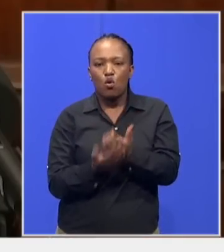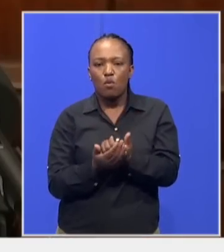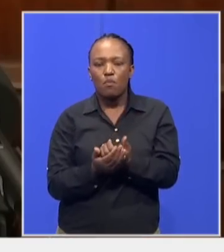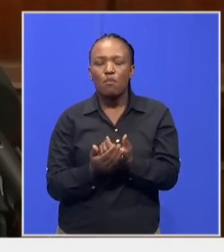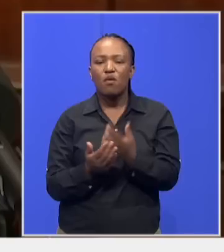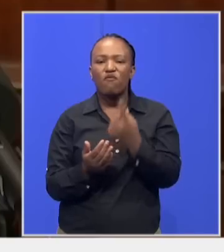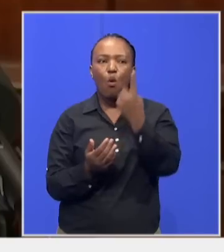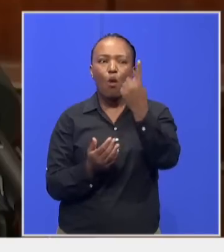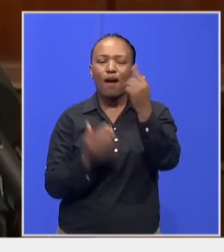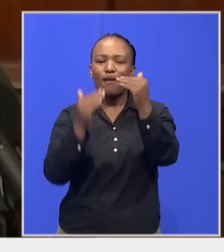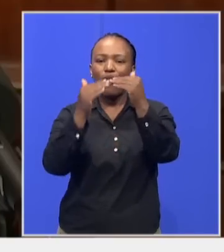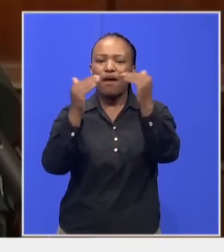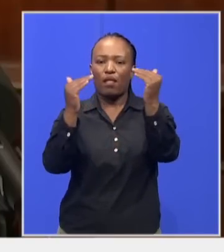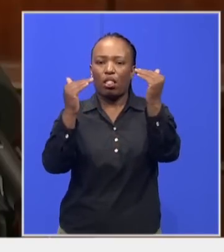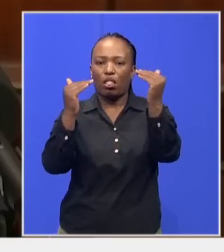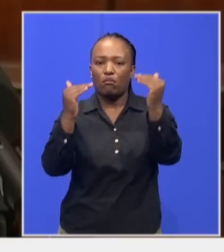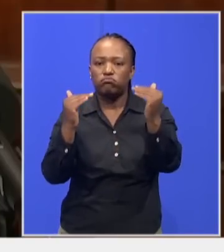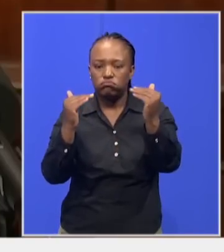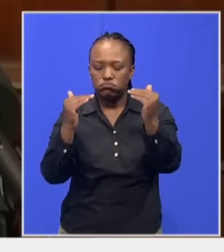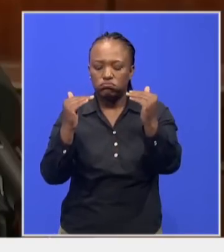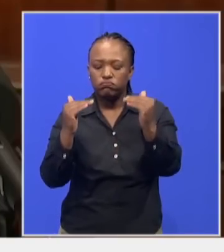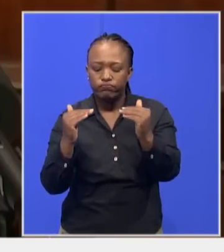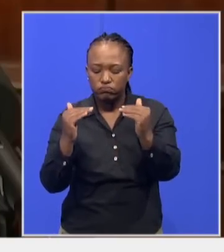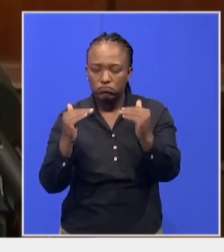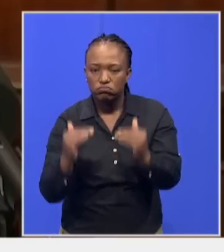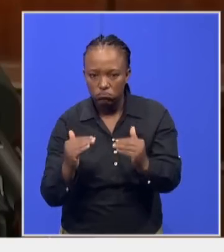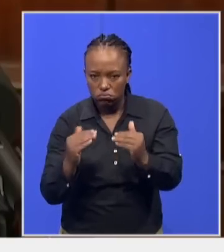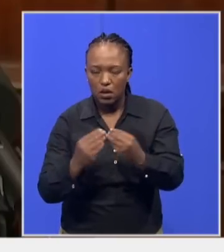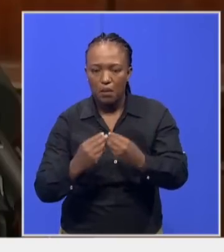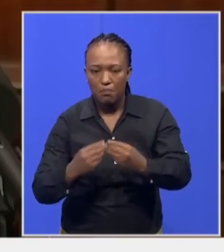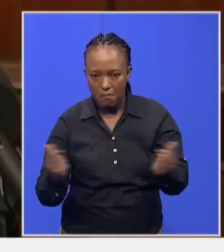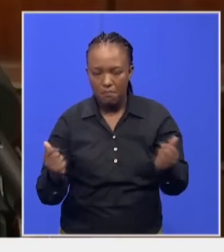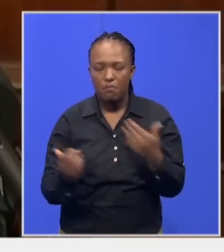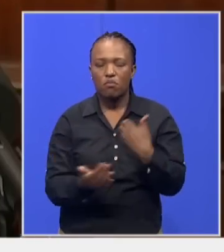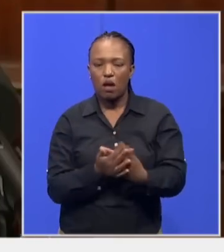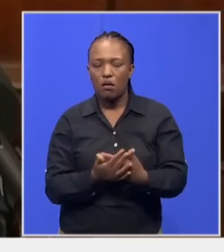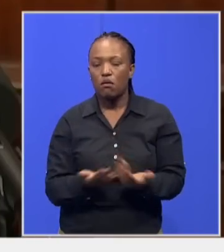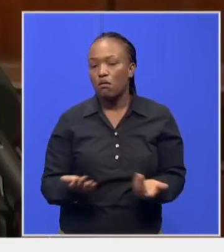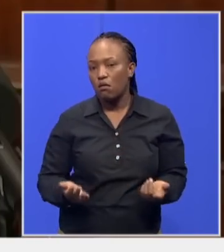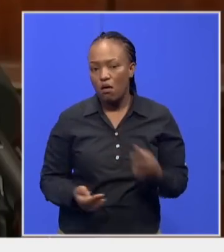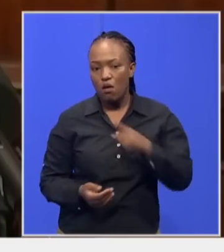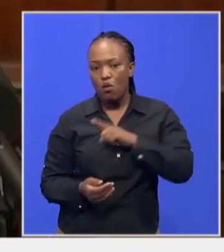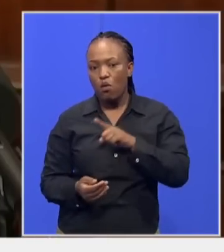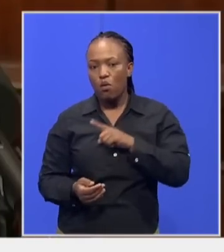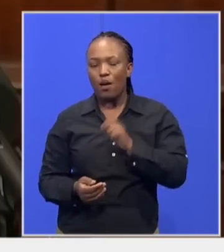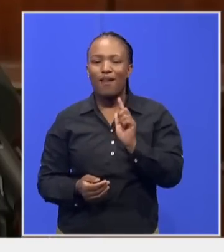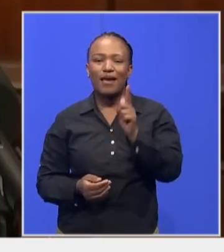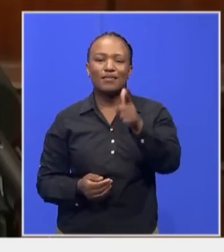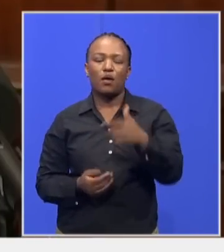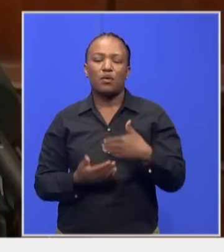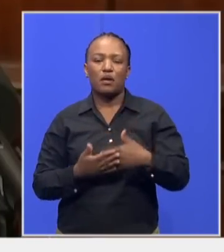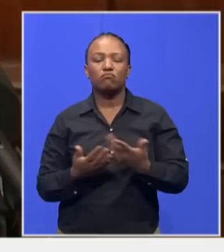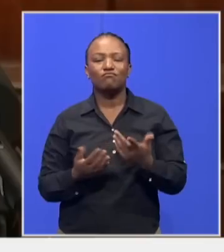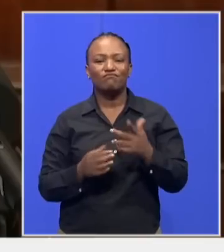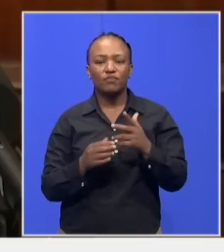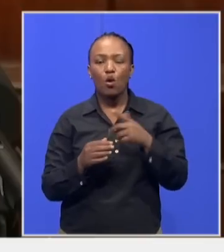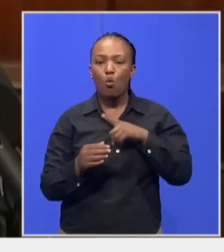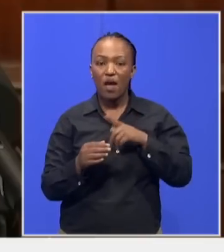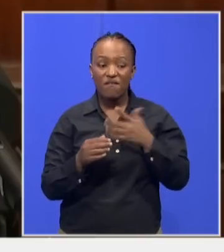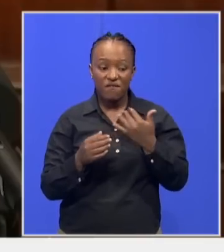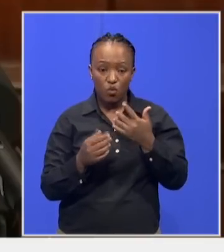load shedding. We'll arrive at that number. And you'll see that that number can justify us making these investments